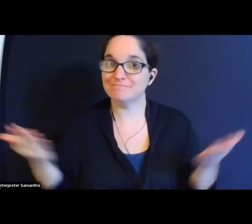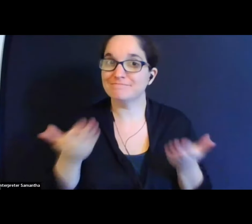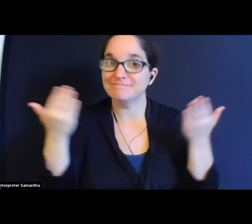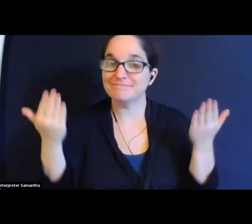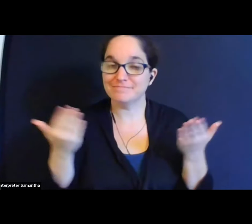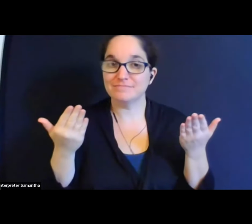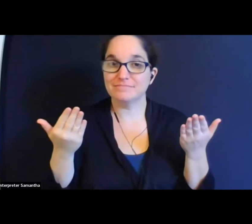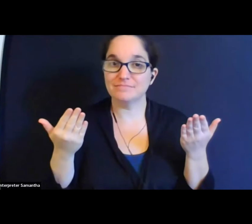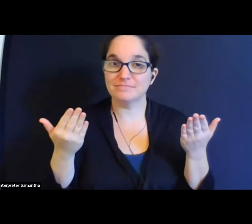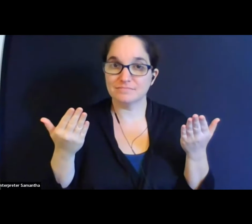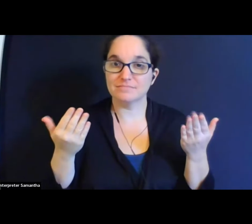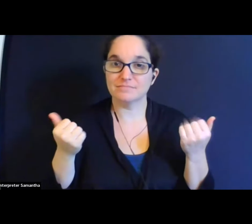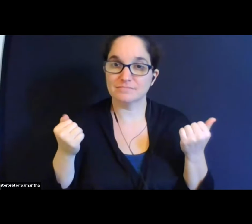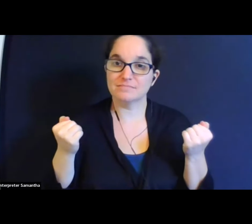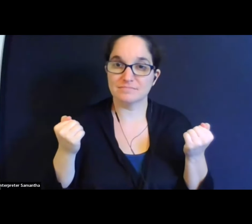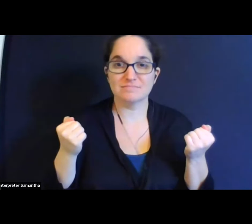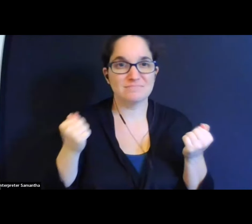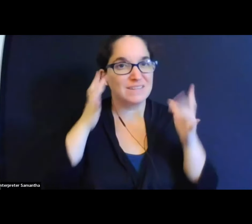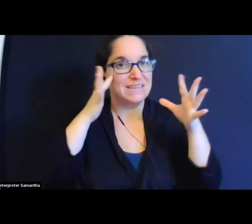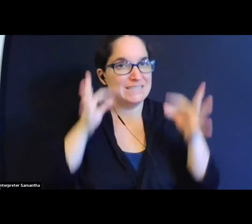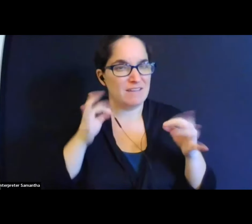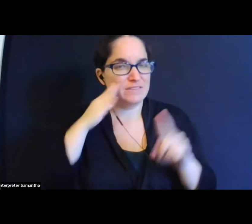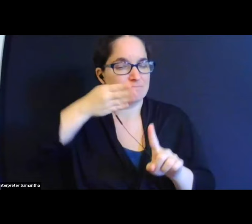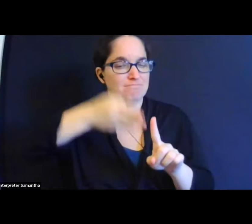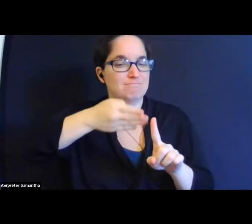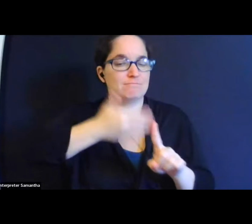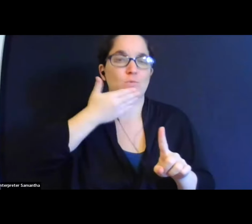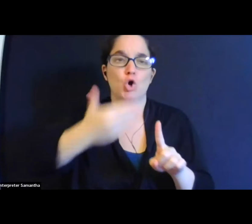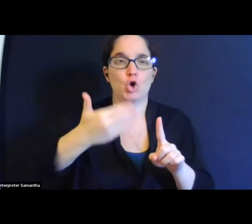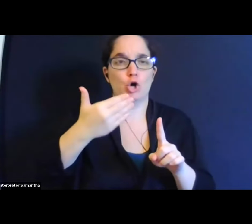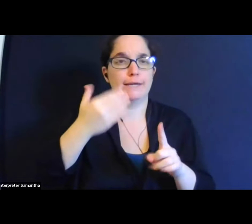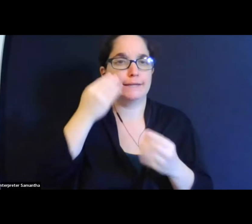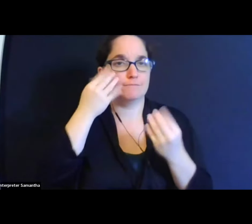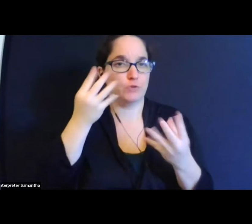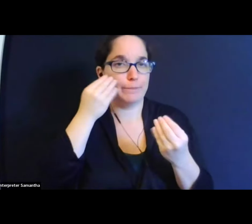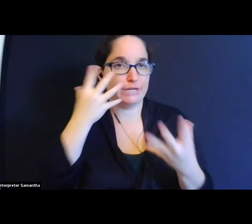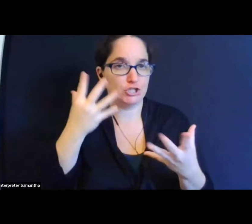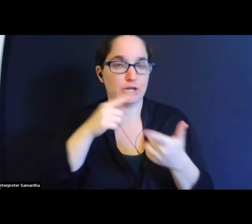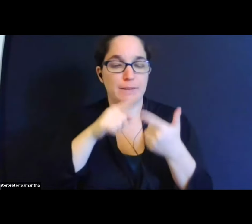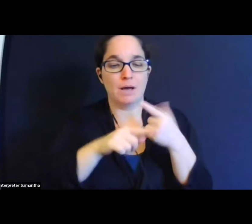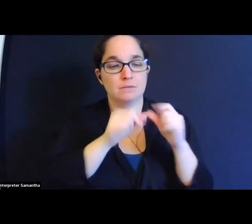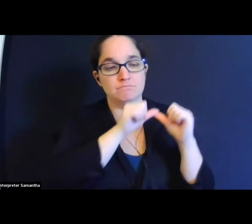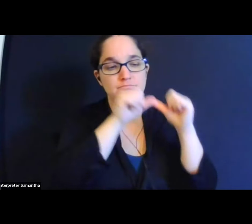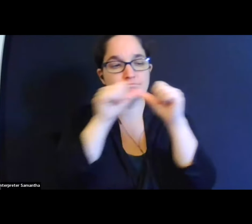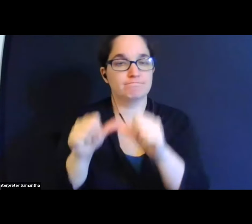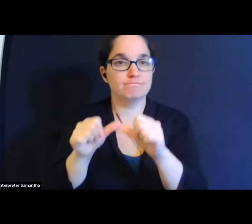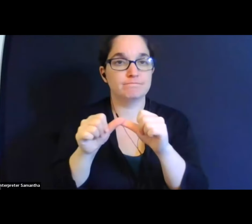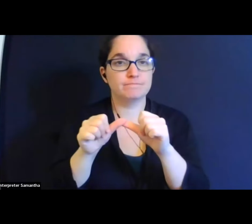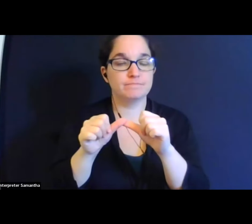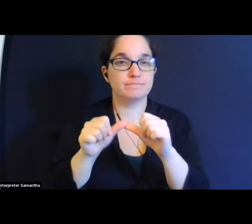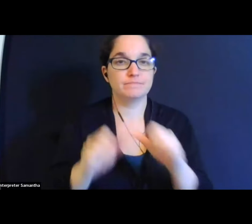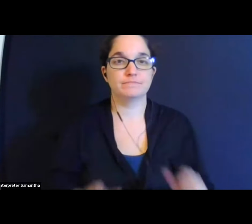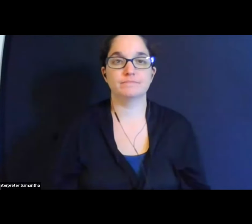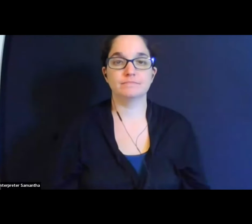and certainly based on good published material, but I'm on the front lines of this, and